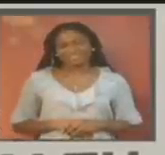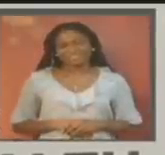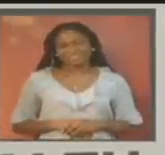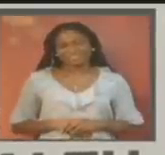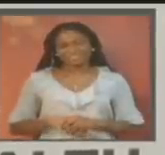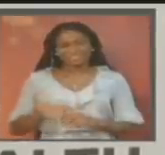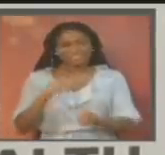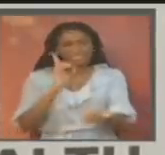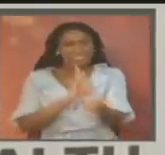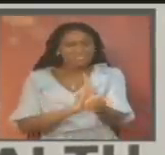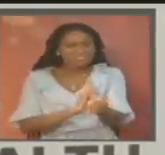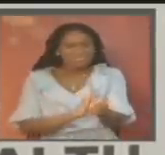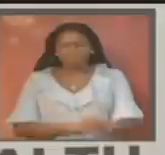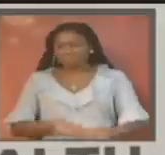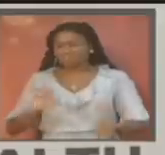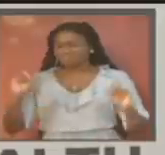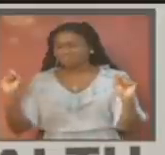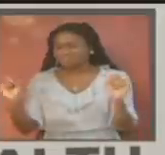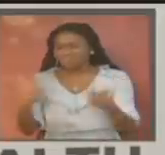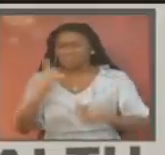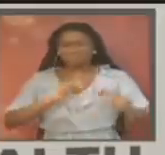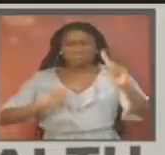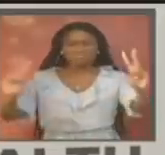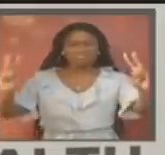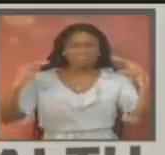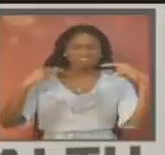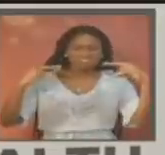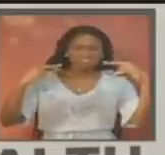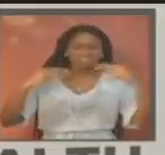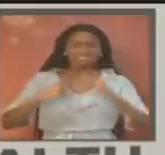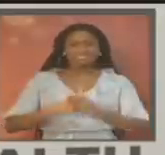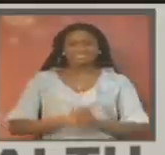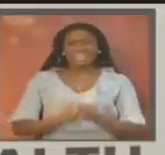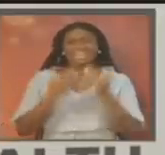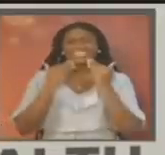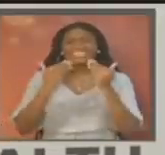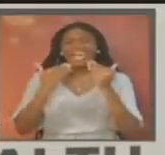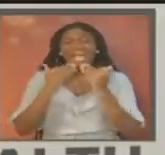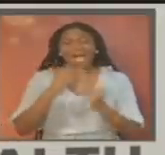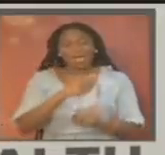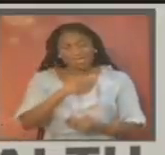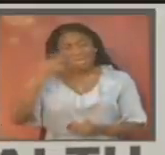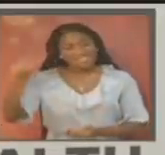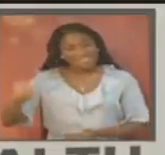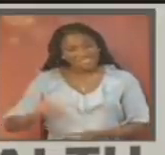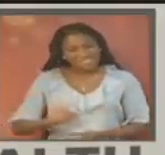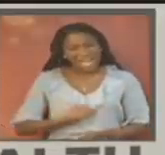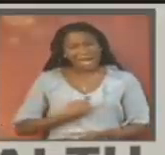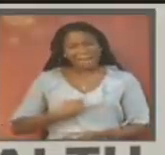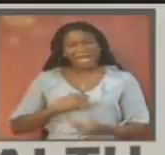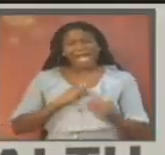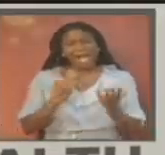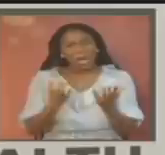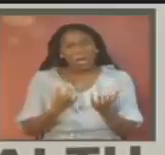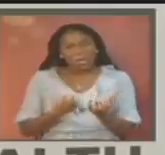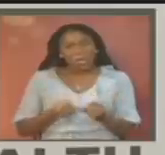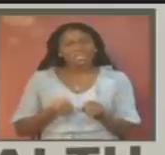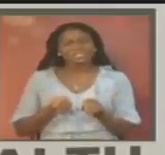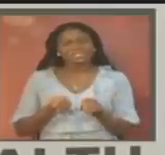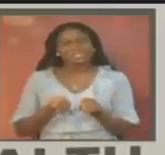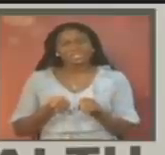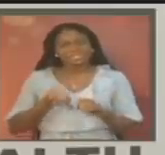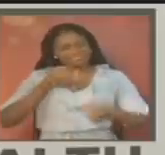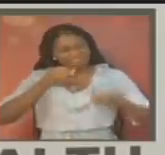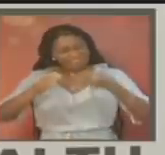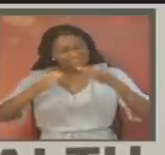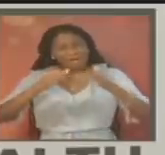Dr. St. Bernard, members of the media, ladies and gentlemen, thank you for inviting me again. I just want to talk or give you a few points